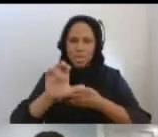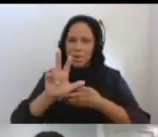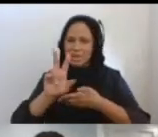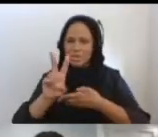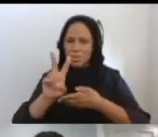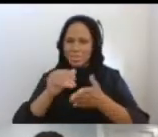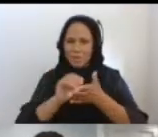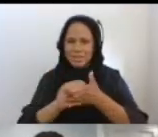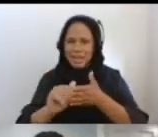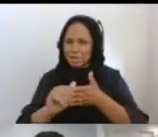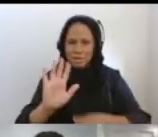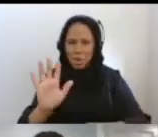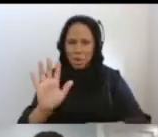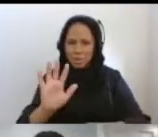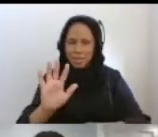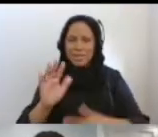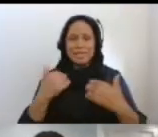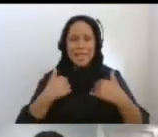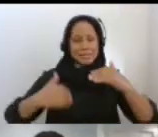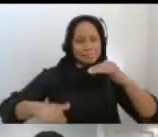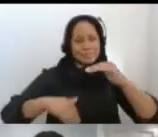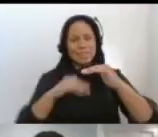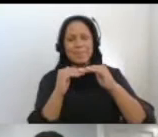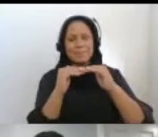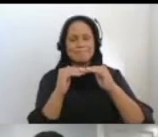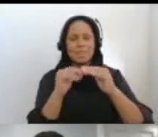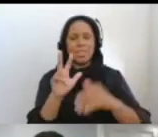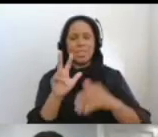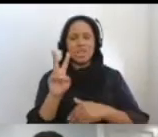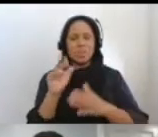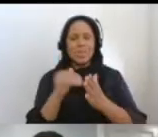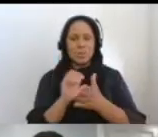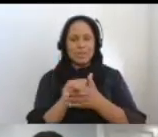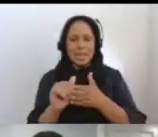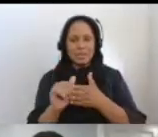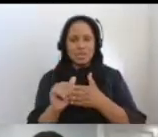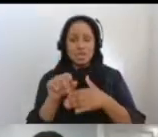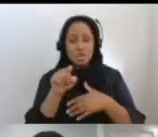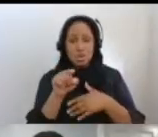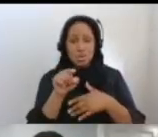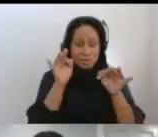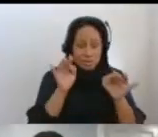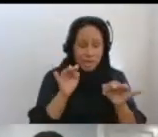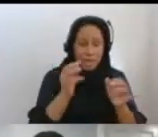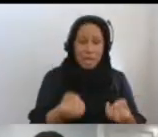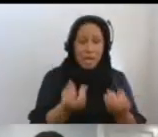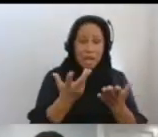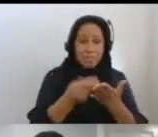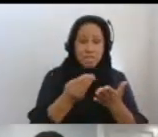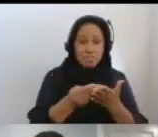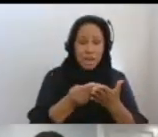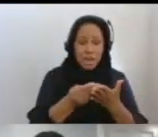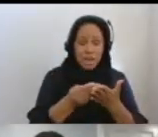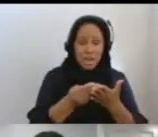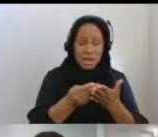to remember that it has a cap of $32,000, and you get to choose how much money of the money